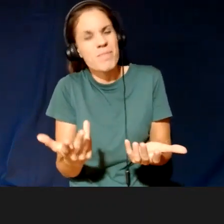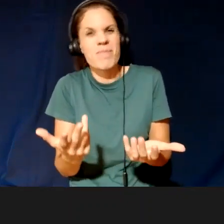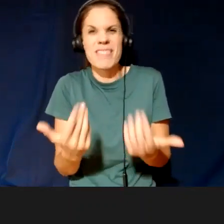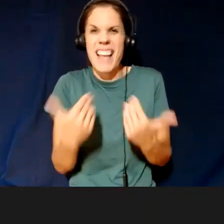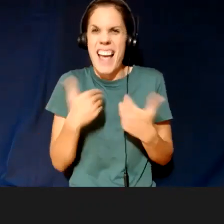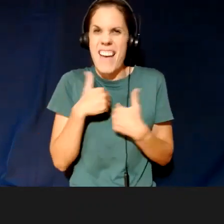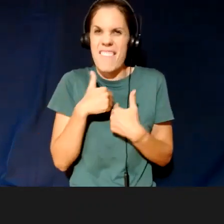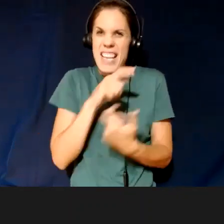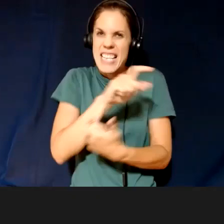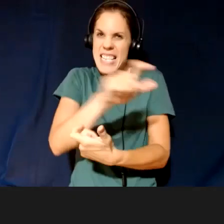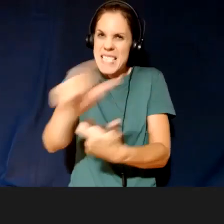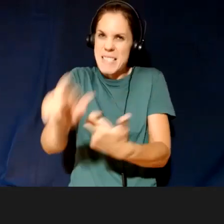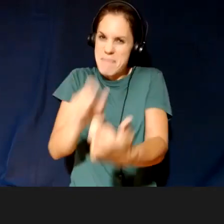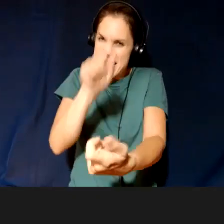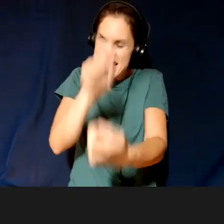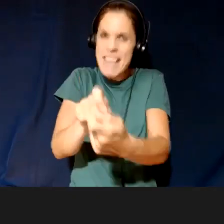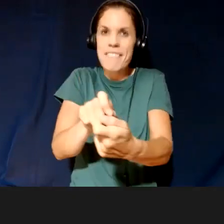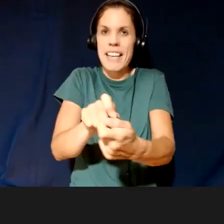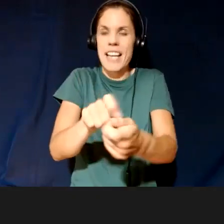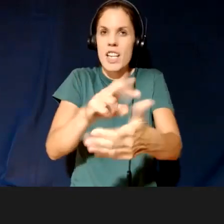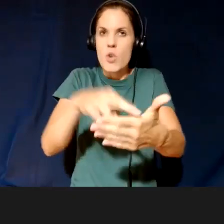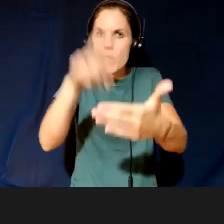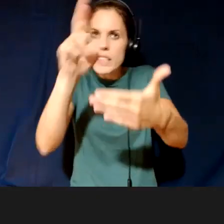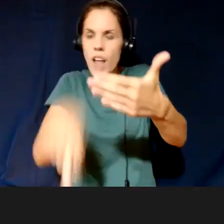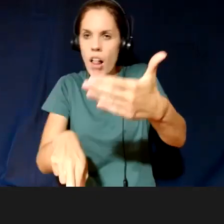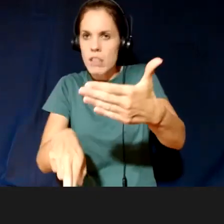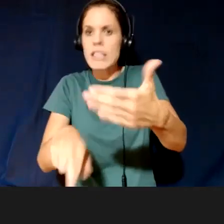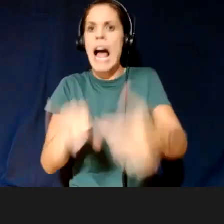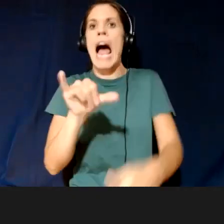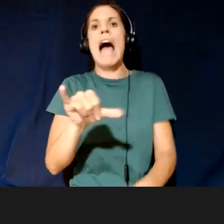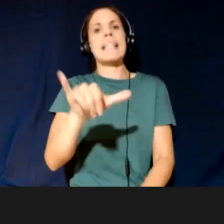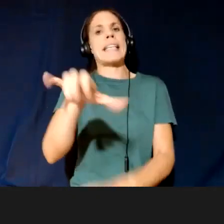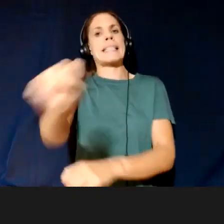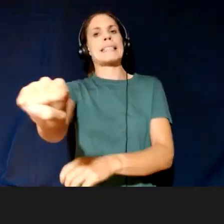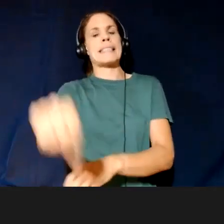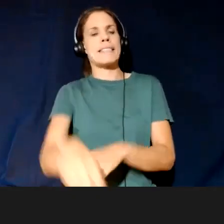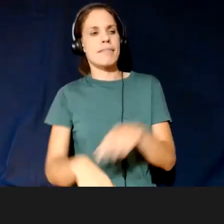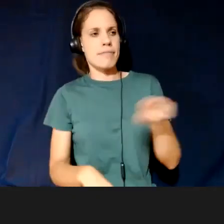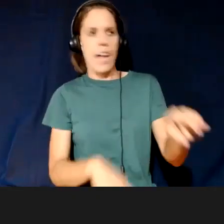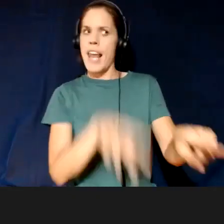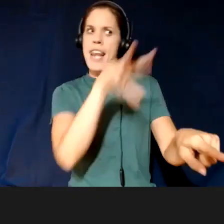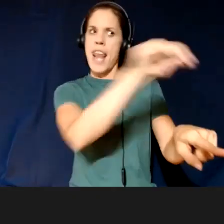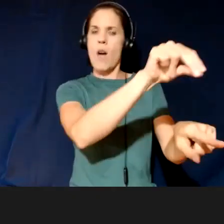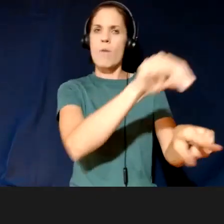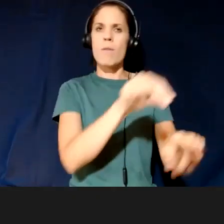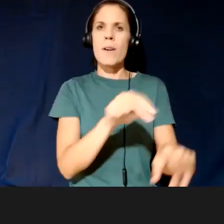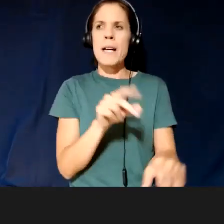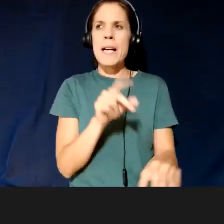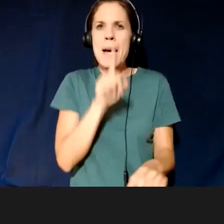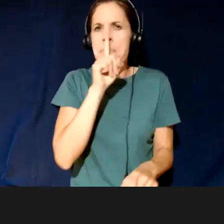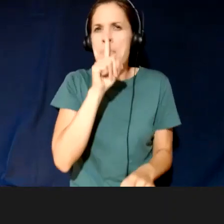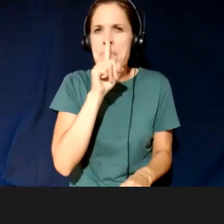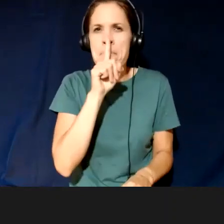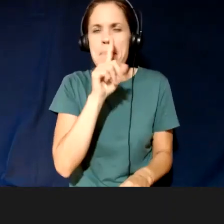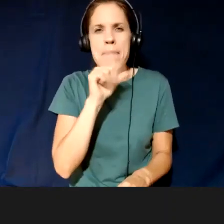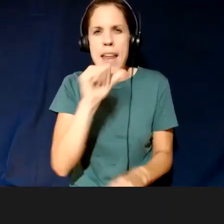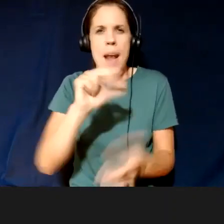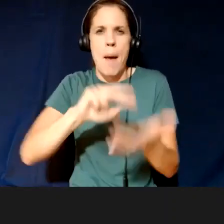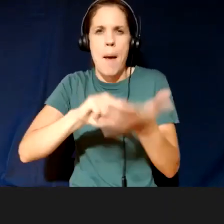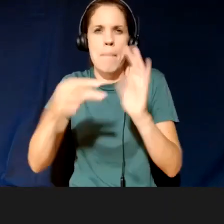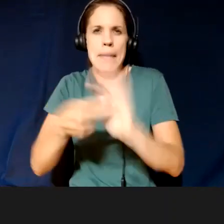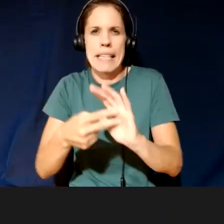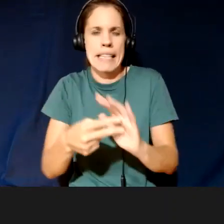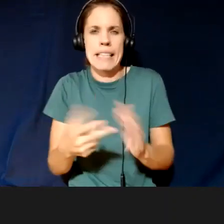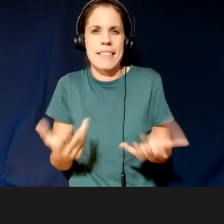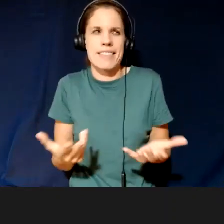specific outcomes that indicate yes or no or positive or negative. So I'm not sure how to really answer that